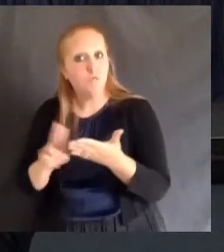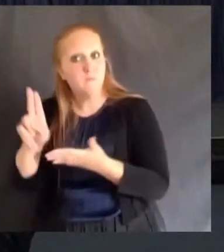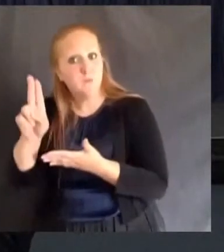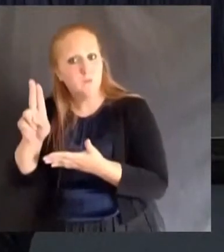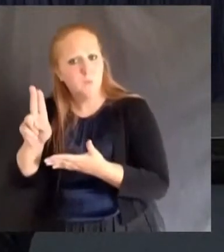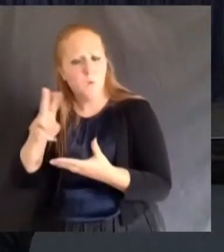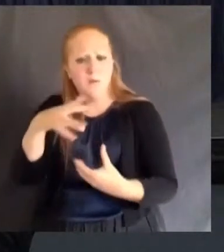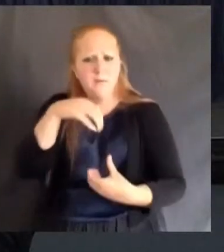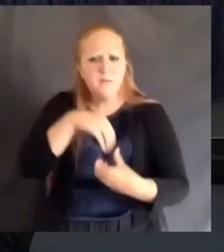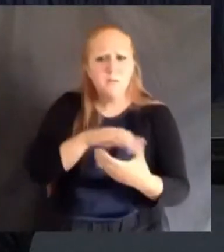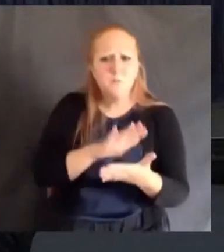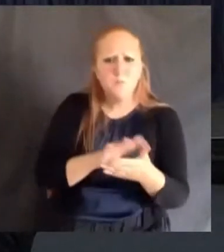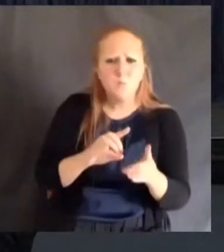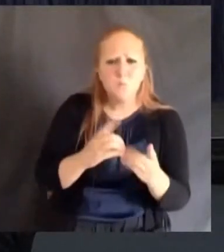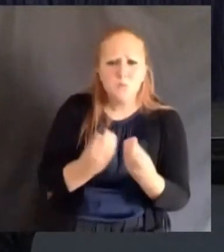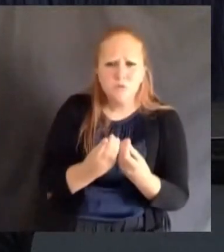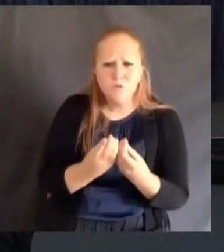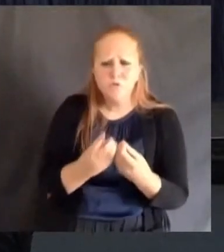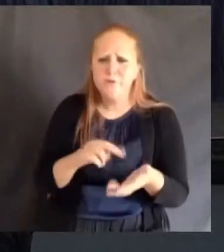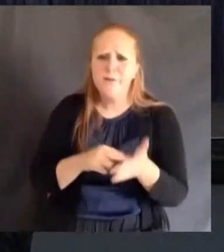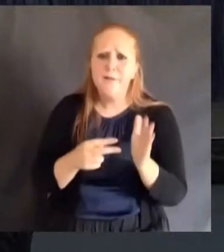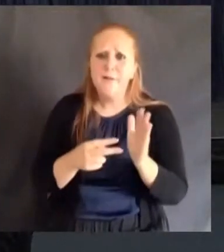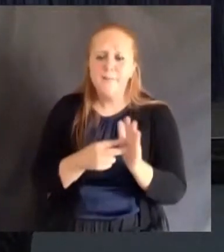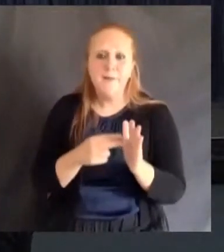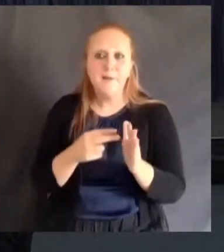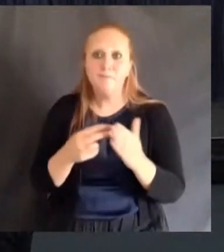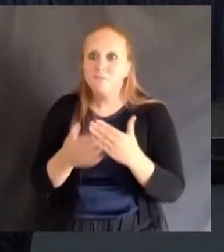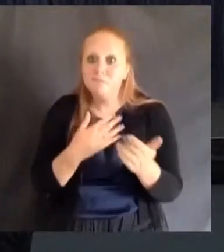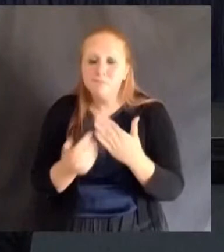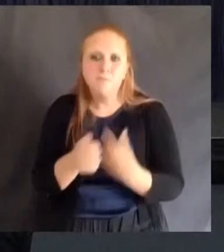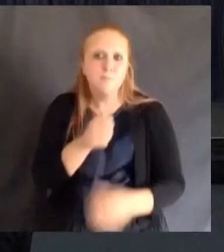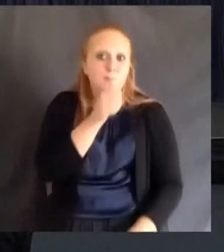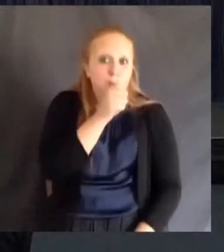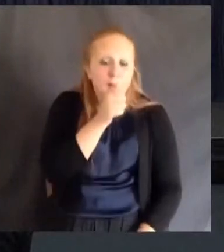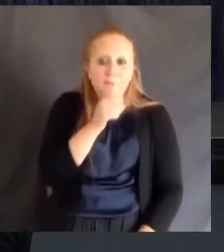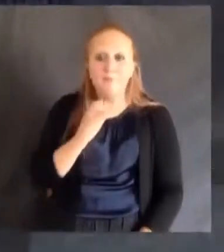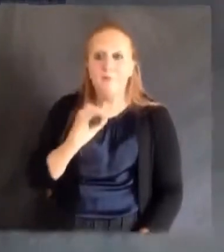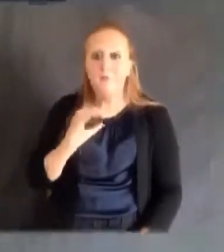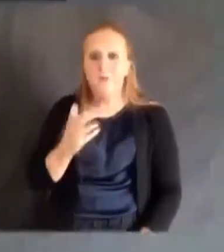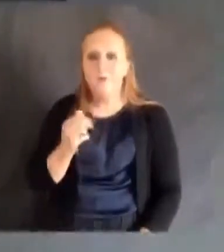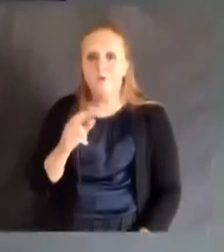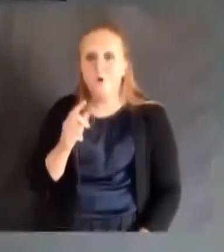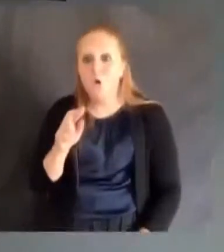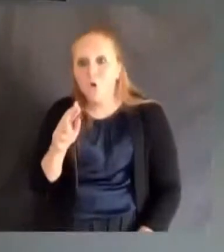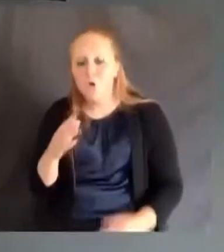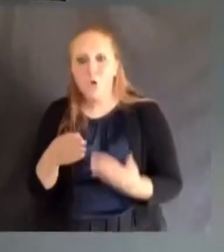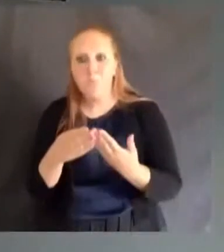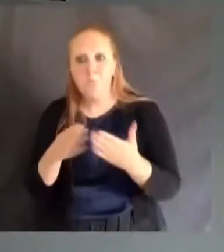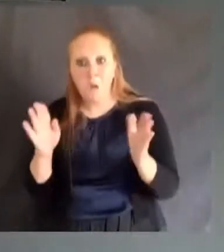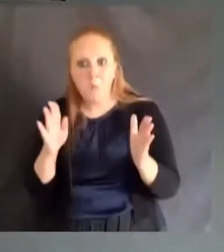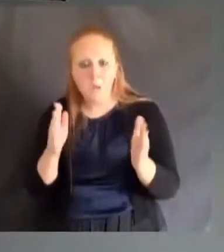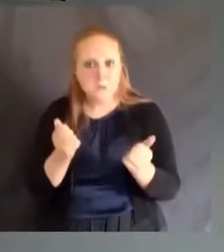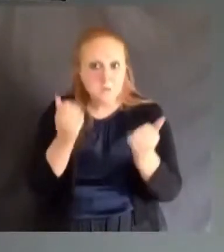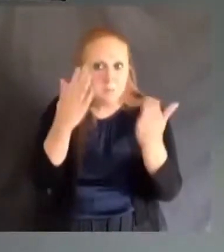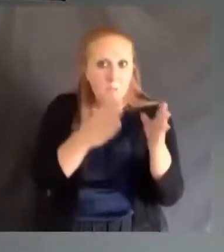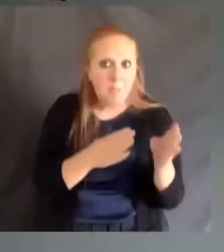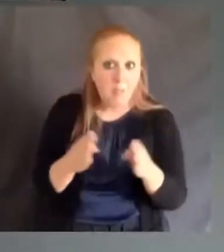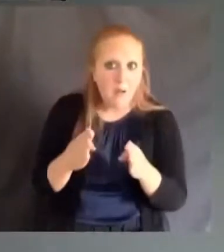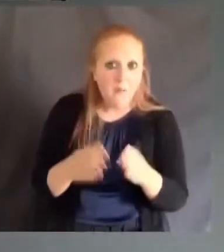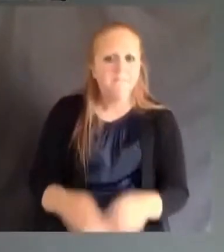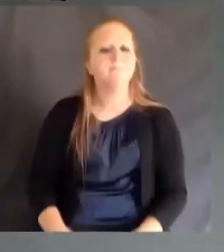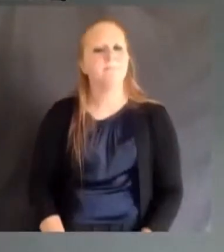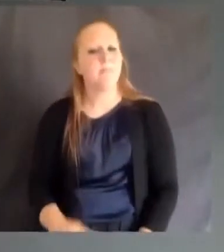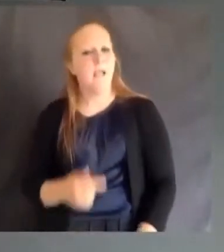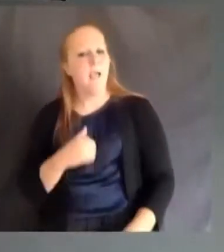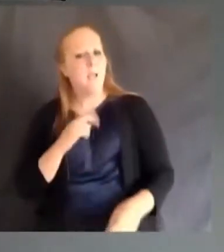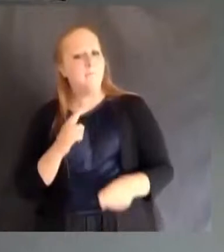schools? of this process where they would submit a plan, whether you were private or a charter school. Like I said before, in many cases, the larger public